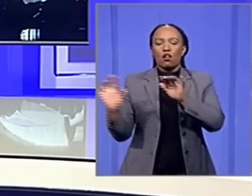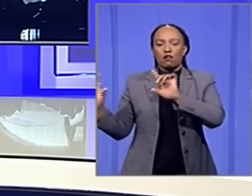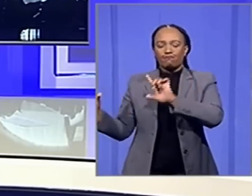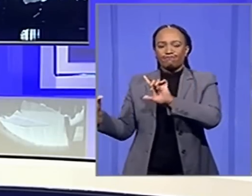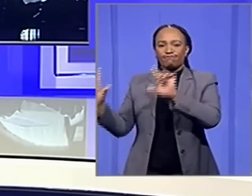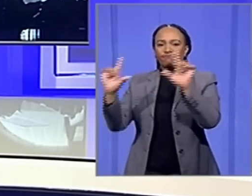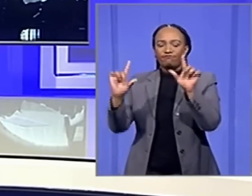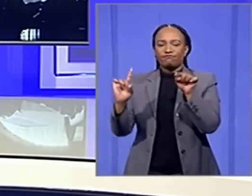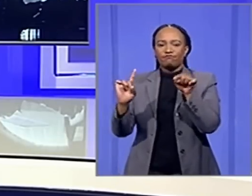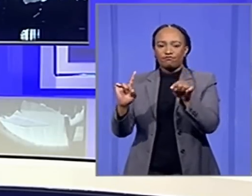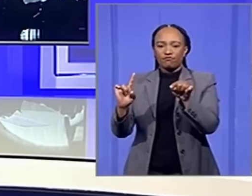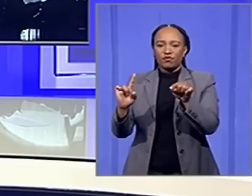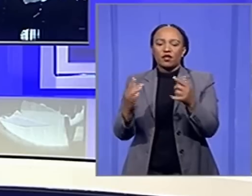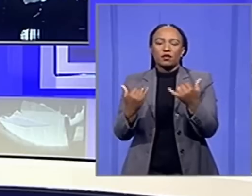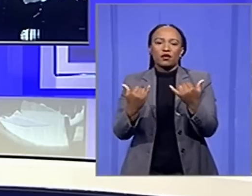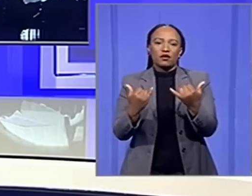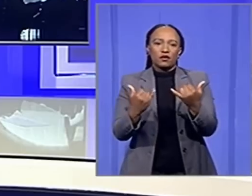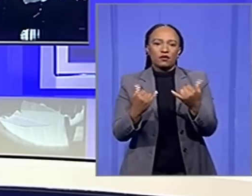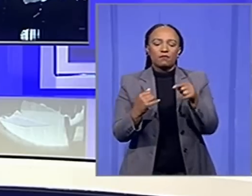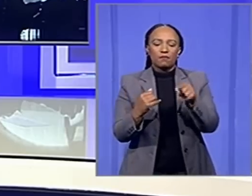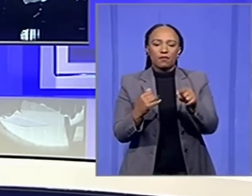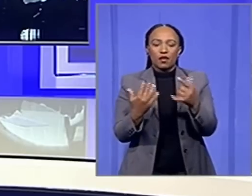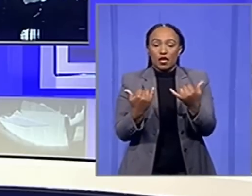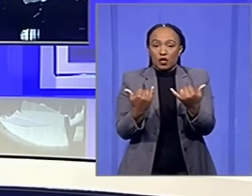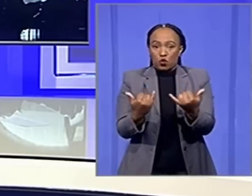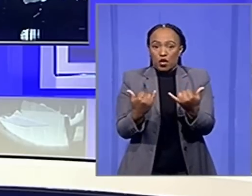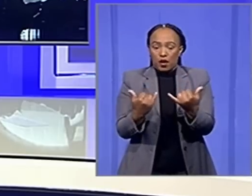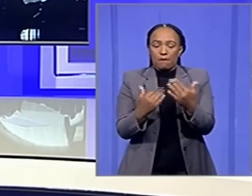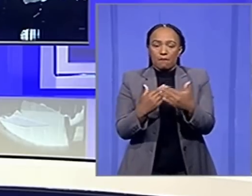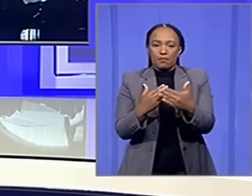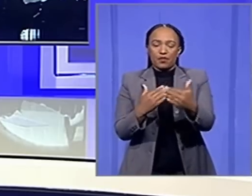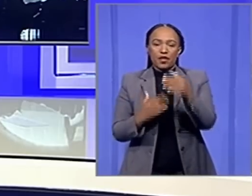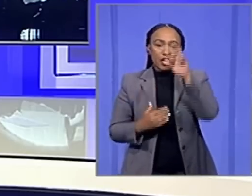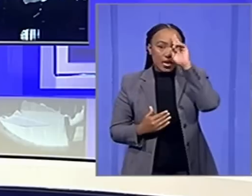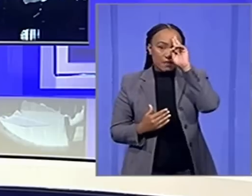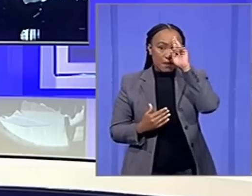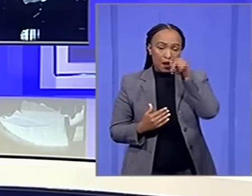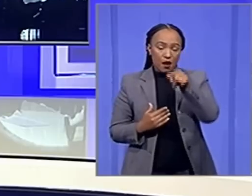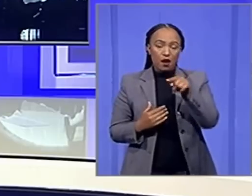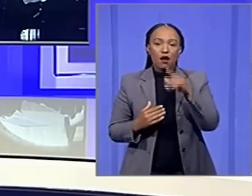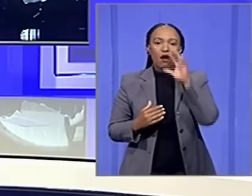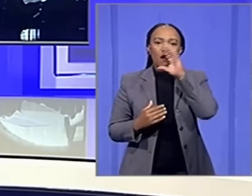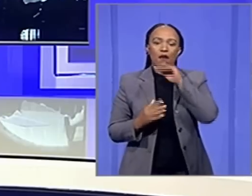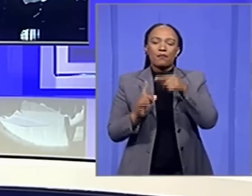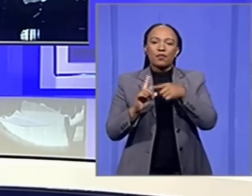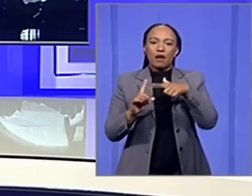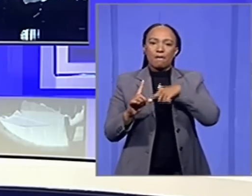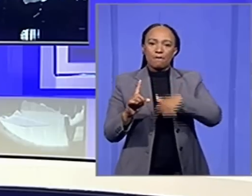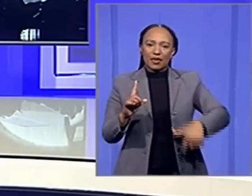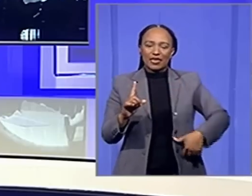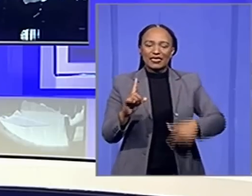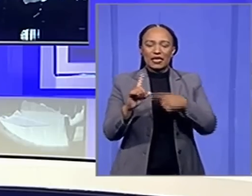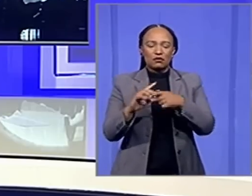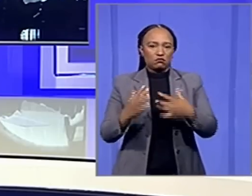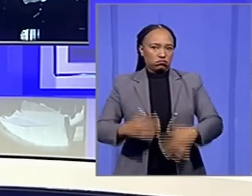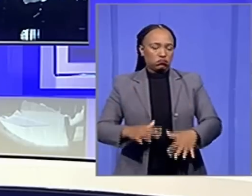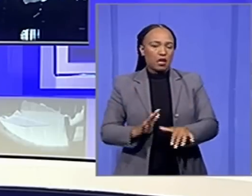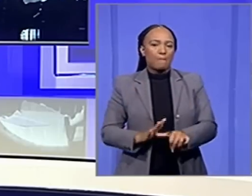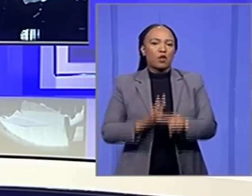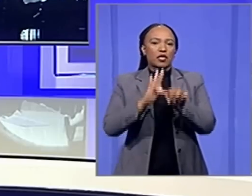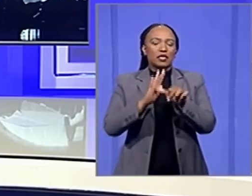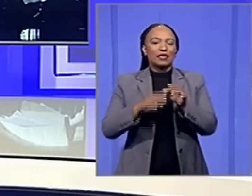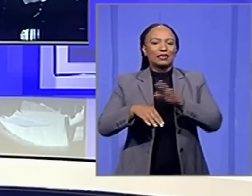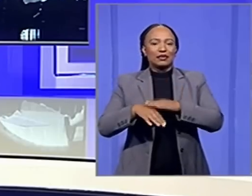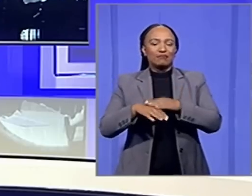tekela puo ba ai ba Afrika Borwa puo letsatsing lena la kajeno o tla hopola hore puo ena mo president ke puo ya bohlokwa hobane e tla nakong ena